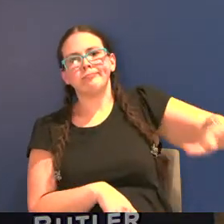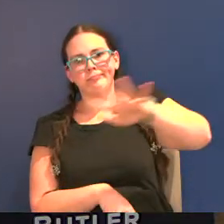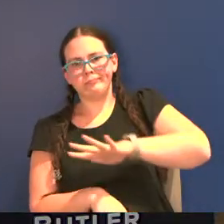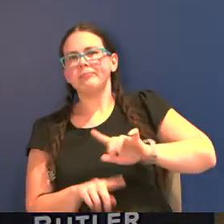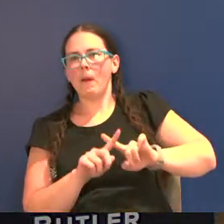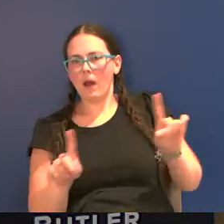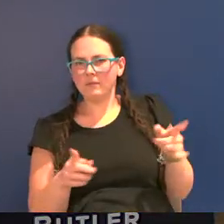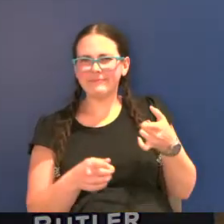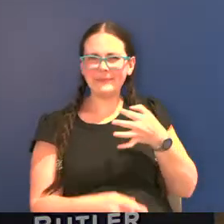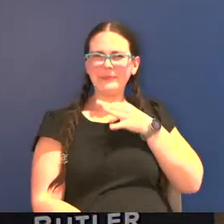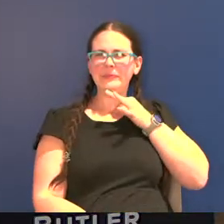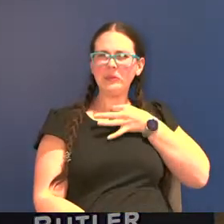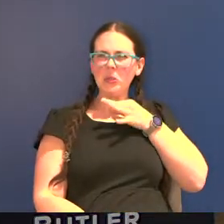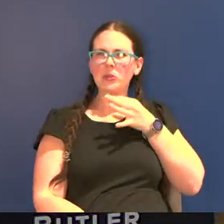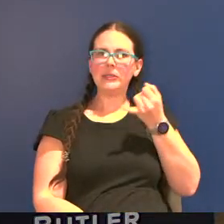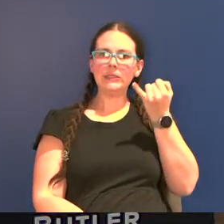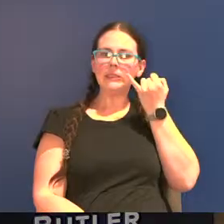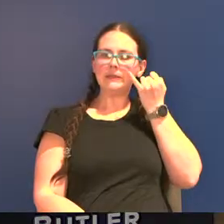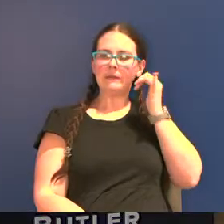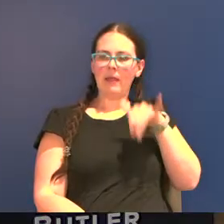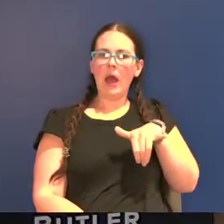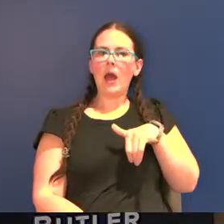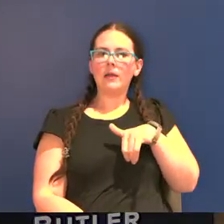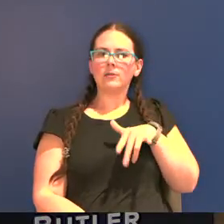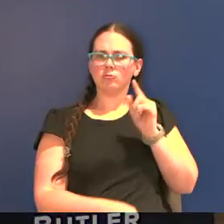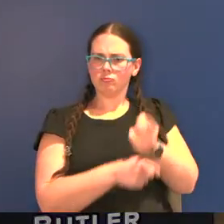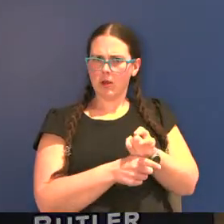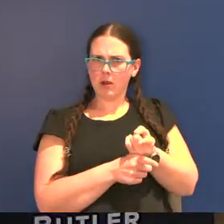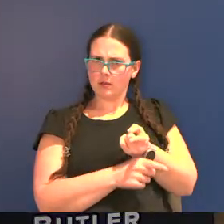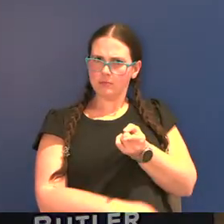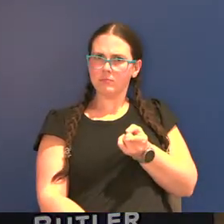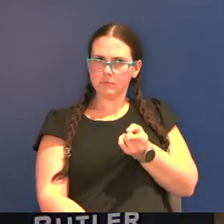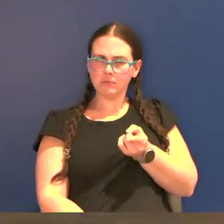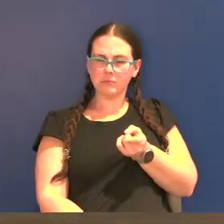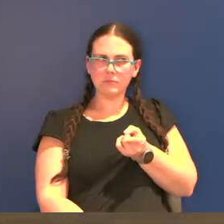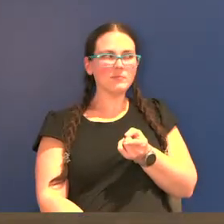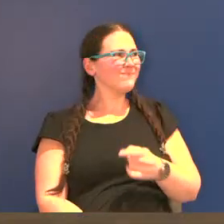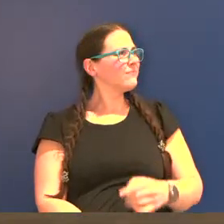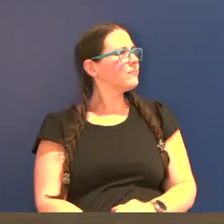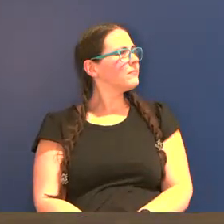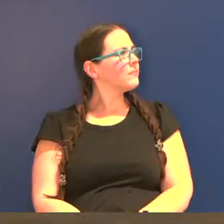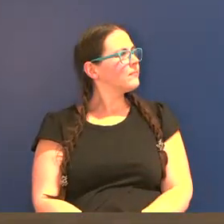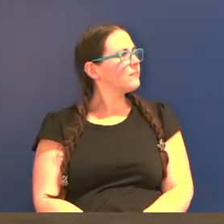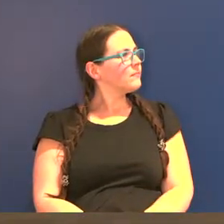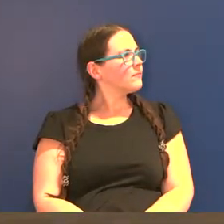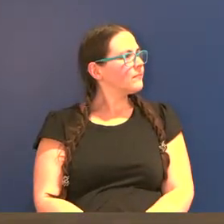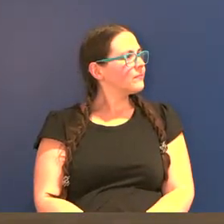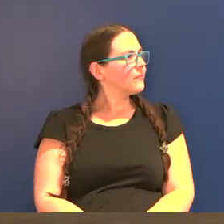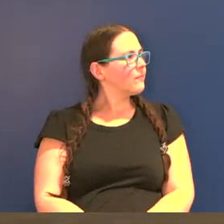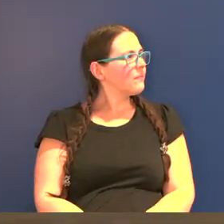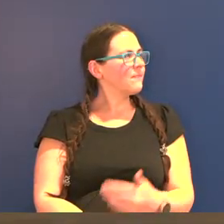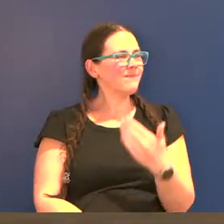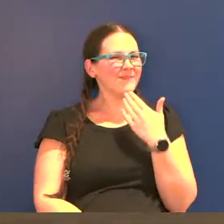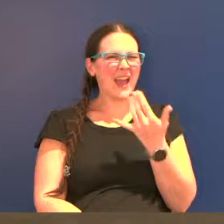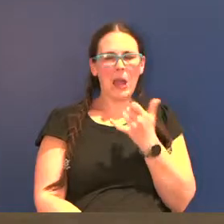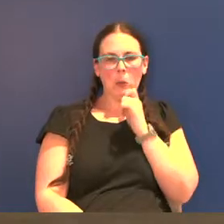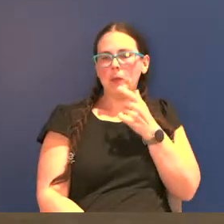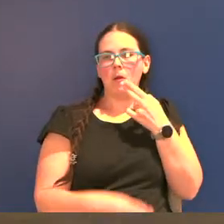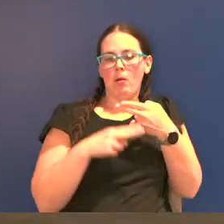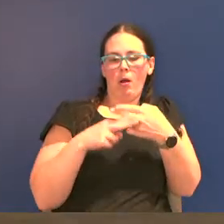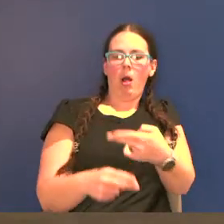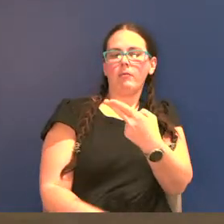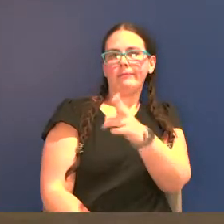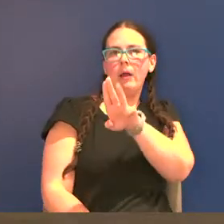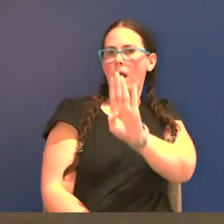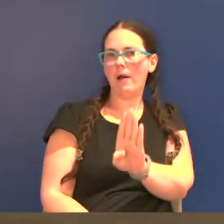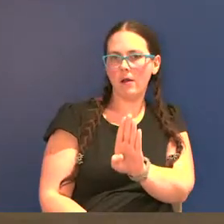curious if that is accurate. Thank you, Ms. Templeton, Madam Chair. I wouldn't call it a hub. Okay.